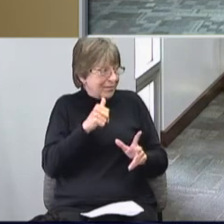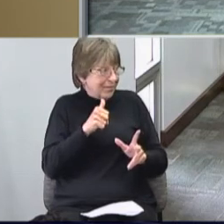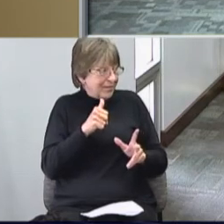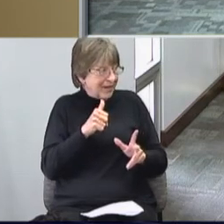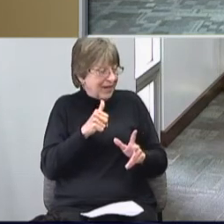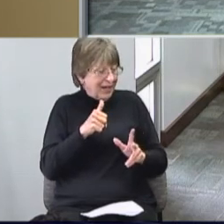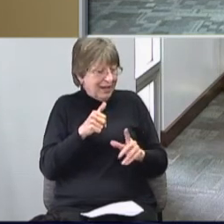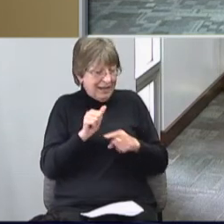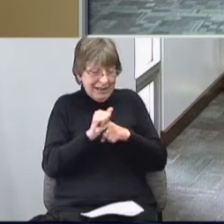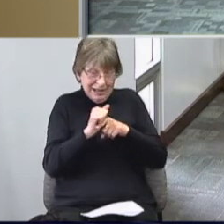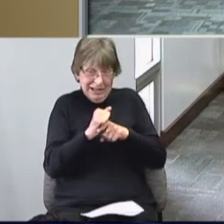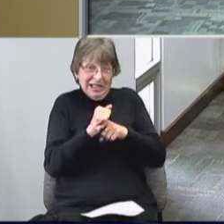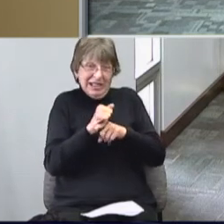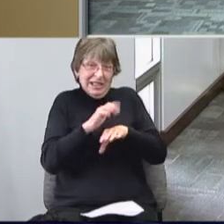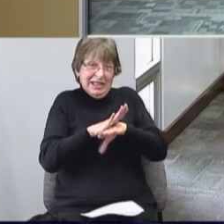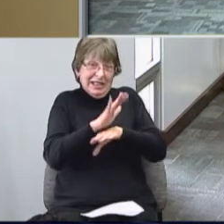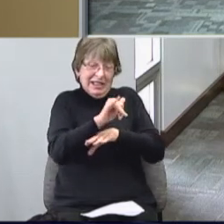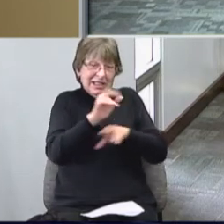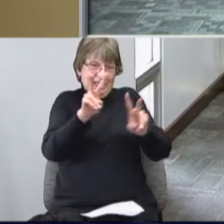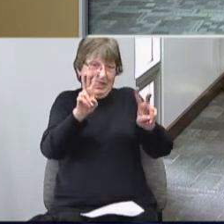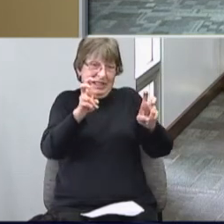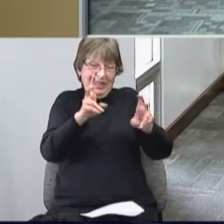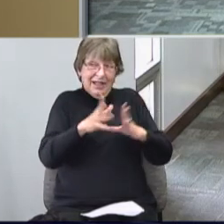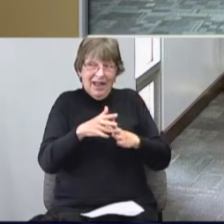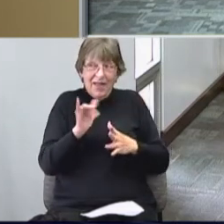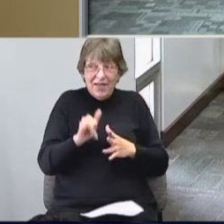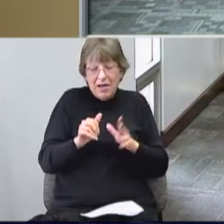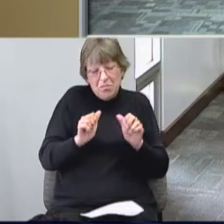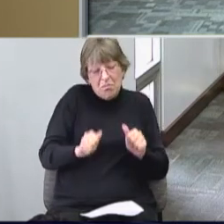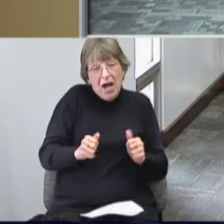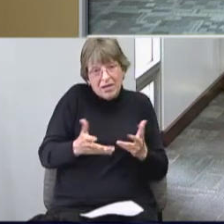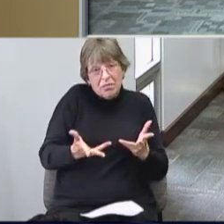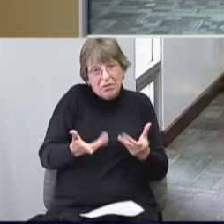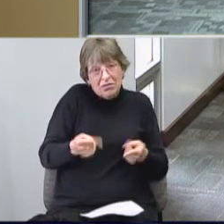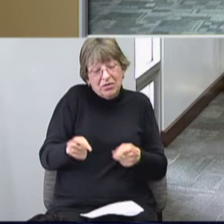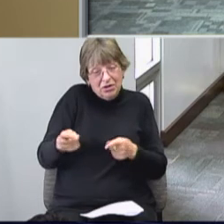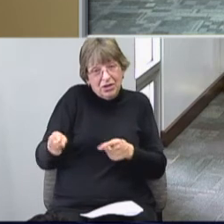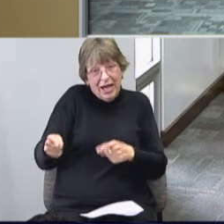intensive training on just that topic. So that could be in order as well.